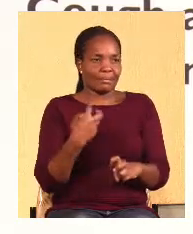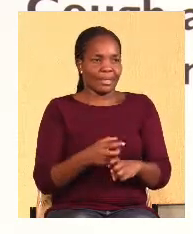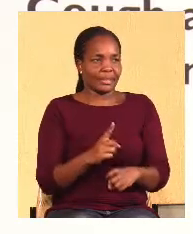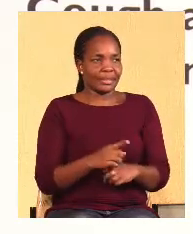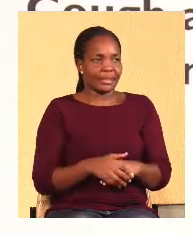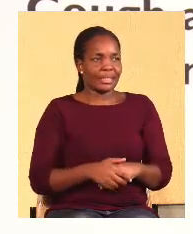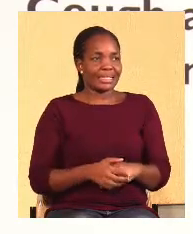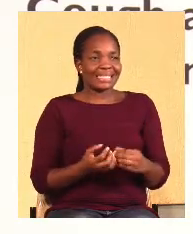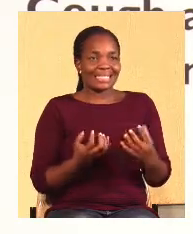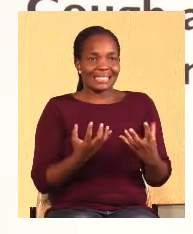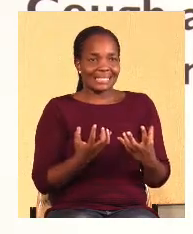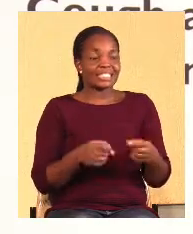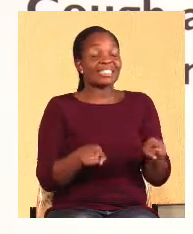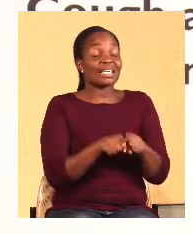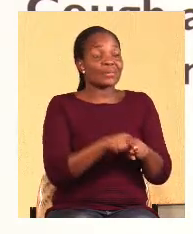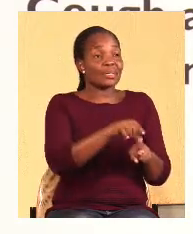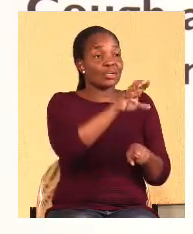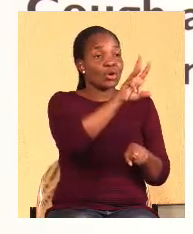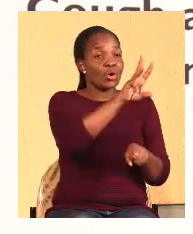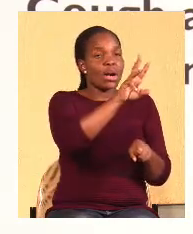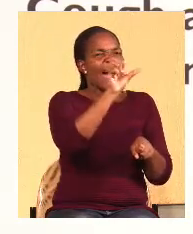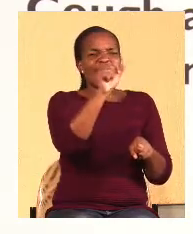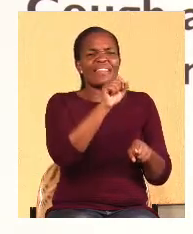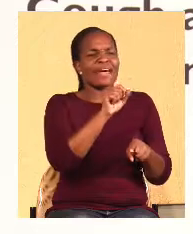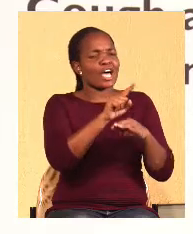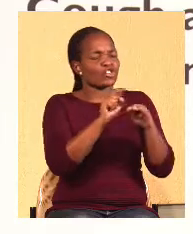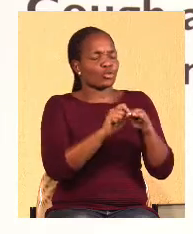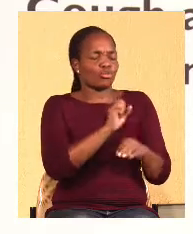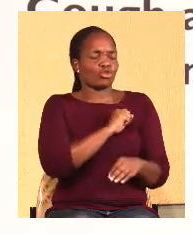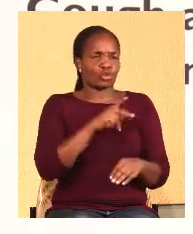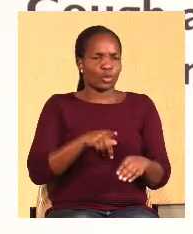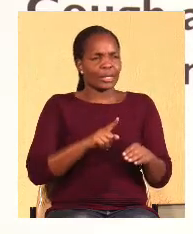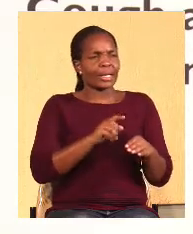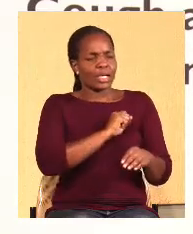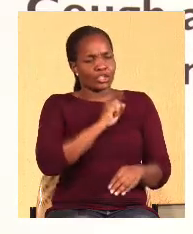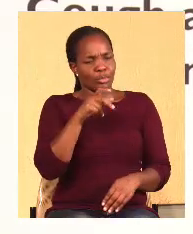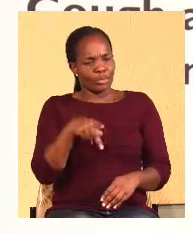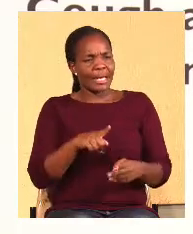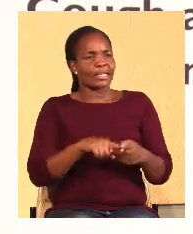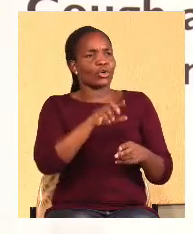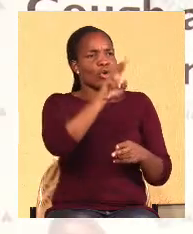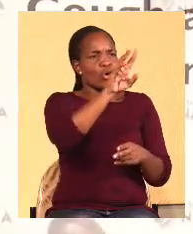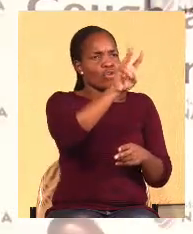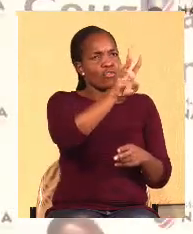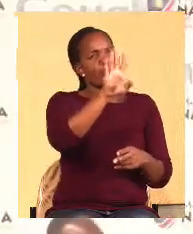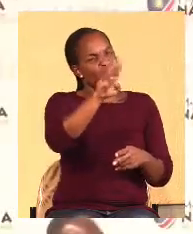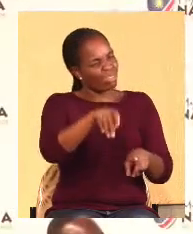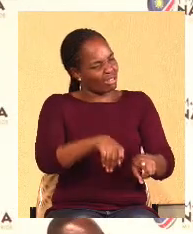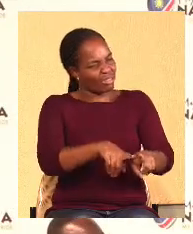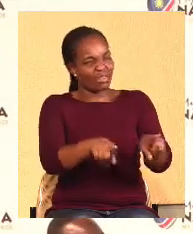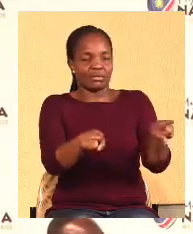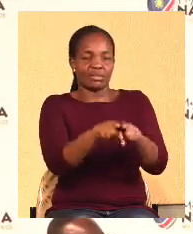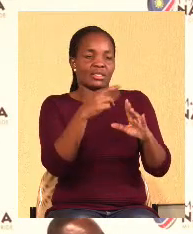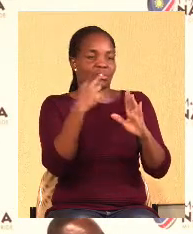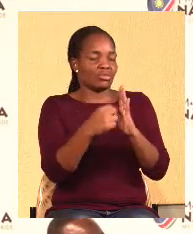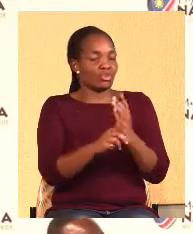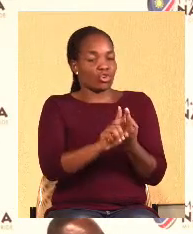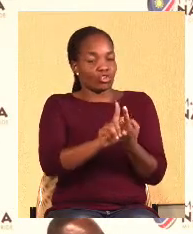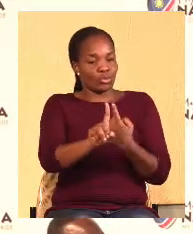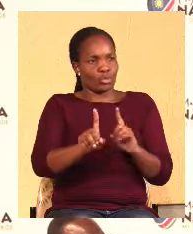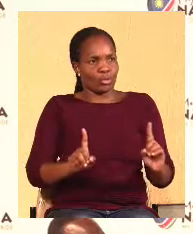it even for Vuurmanbrock or Checkers or ShopRite or whoever it is that is trading at the moment. Thank you very much. Let's talk about the definition of